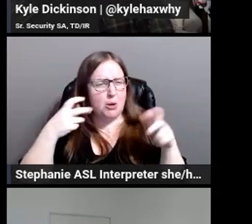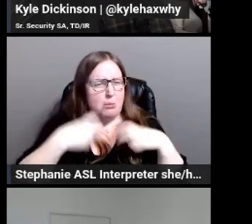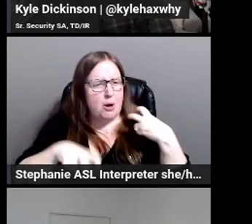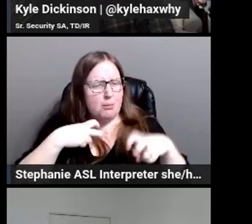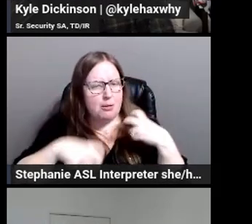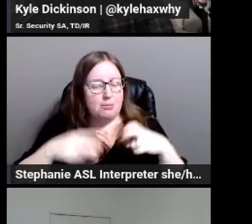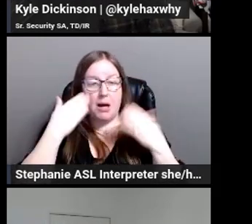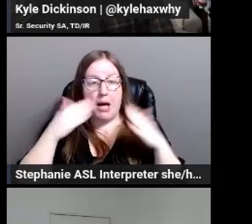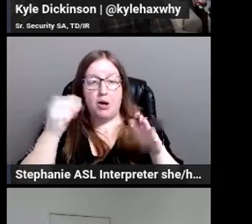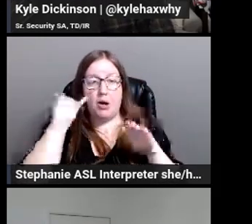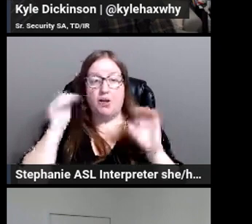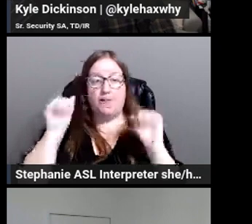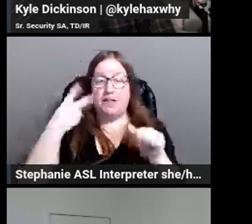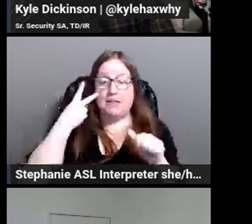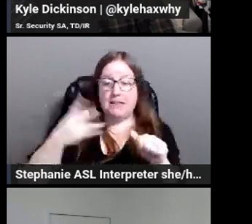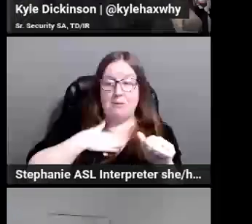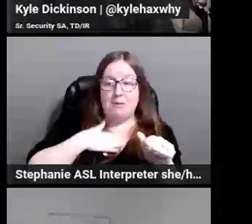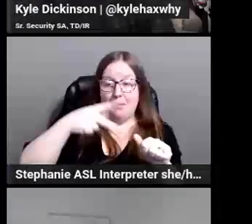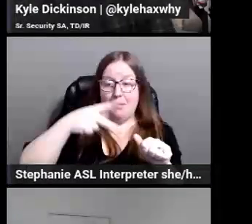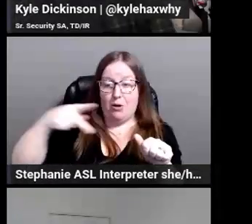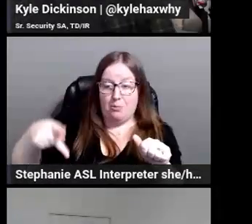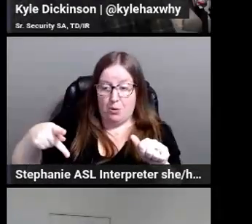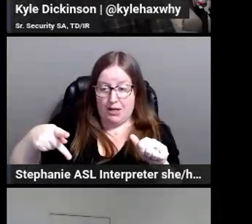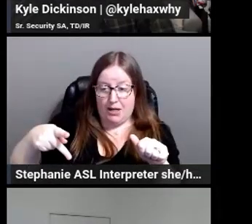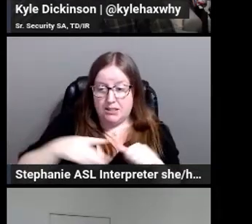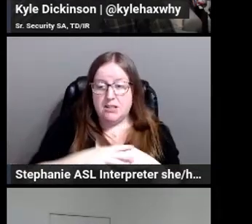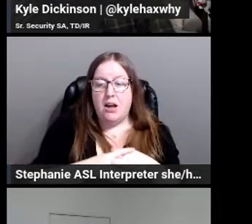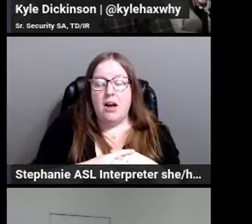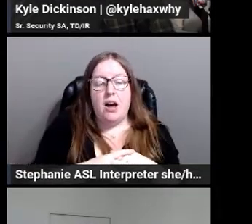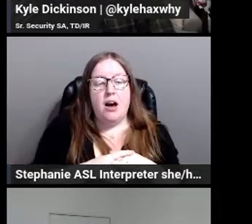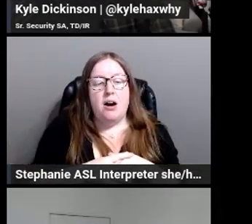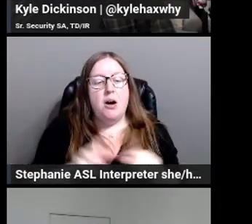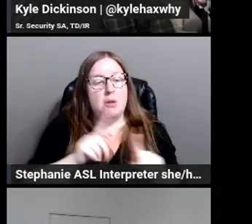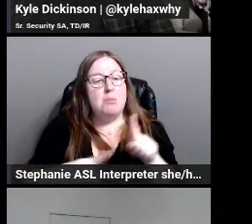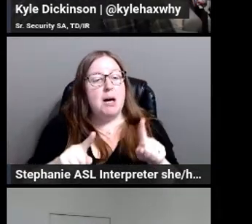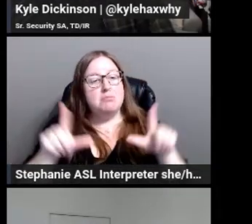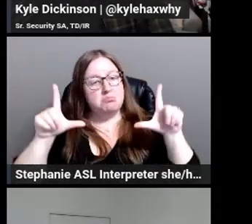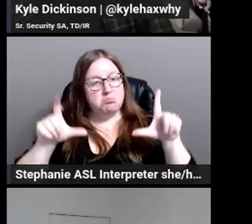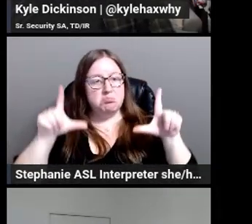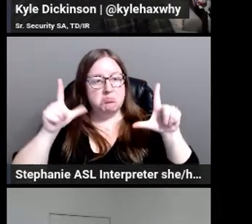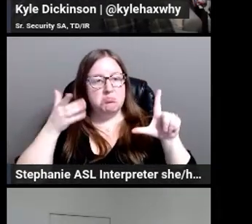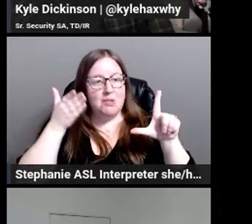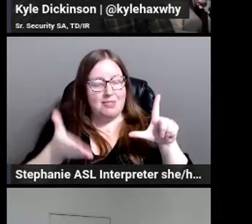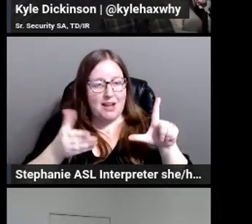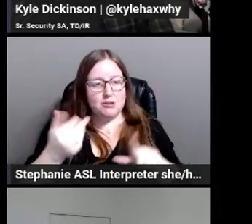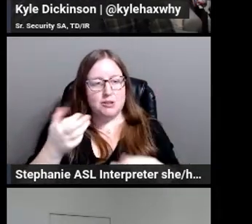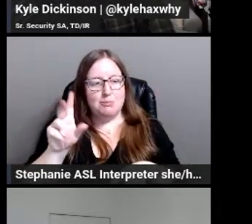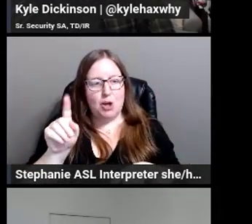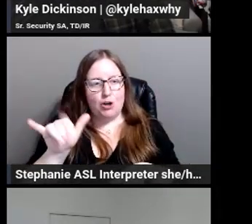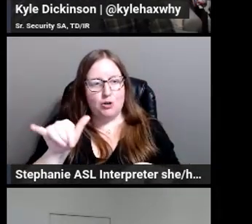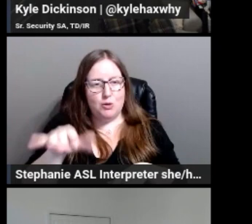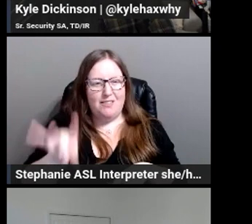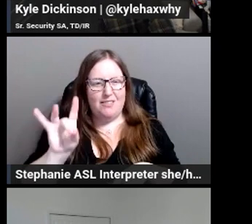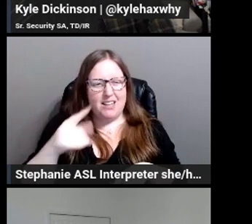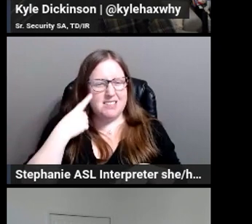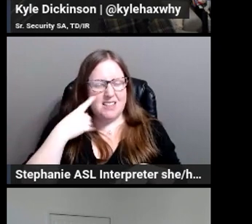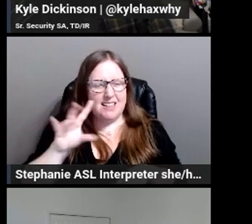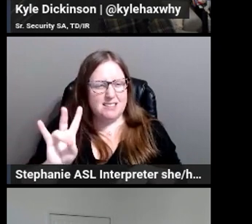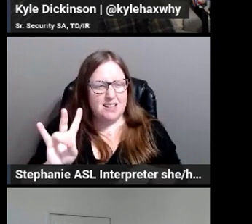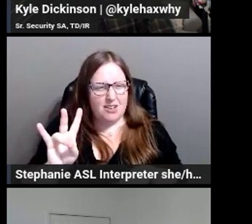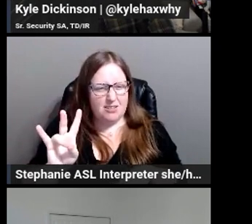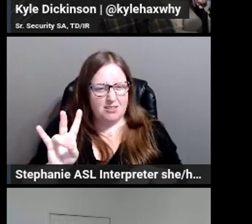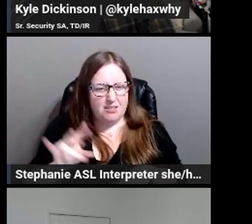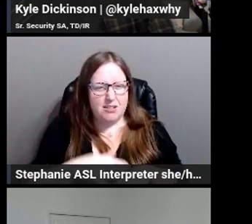if you can see it very well in my PowerPoint. Again, I apologize. But I've got a nice screenshot there of some guard duty findings. I think I got like 7 there. And